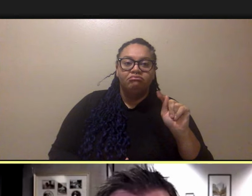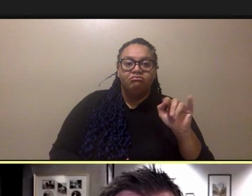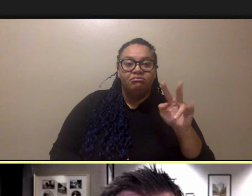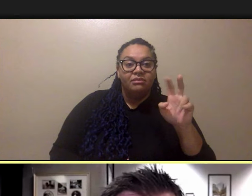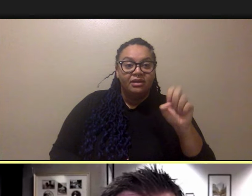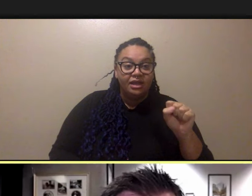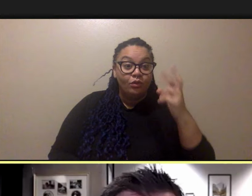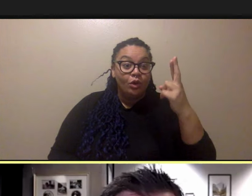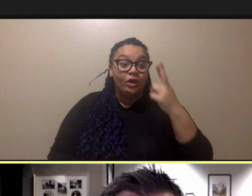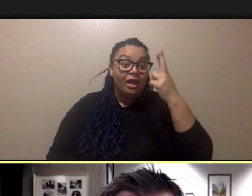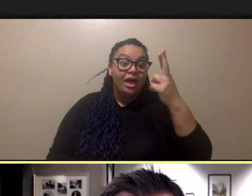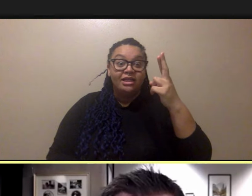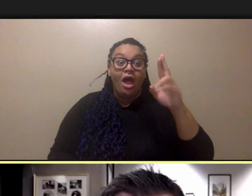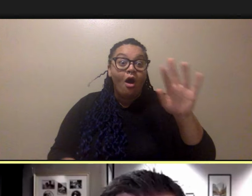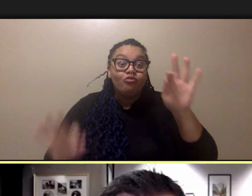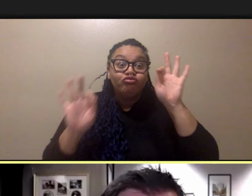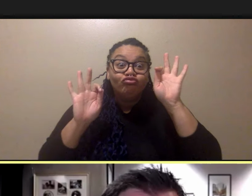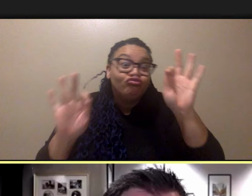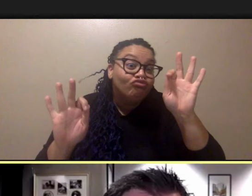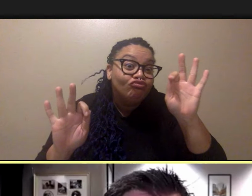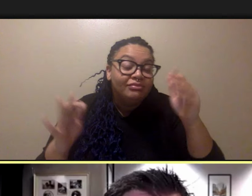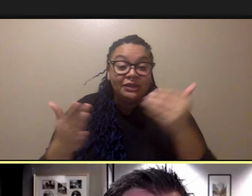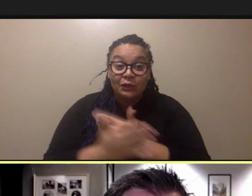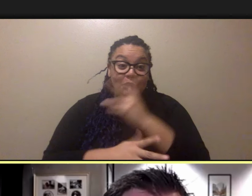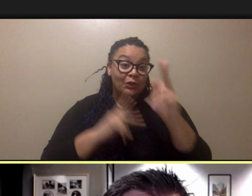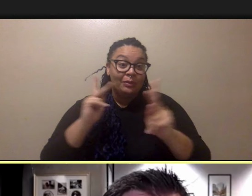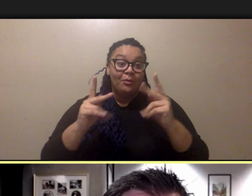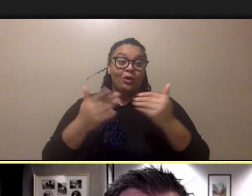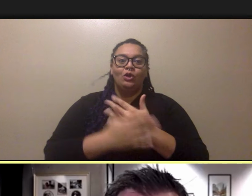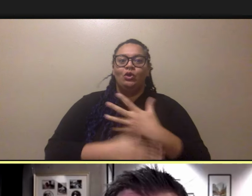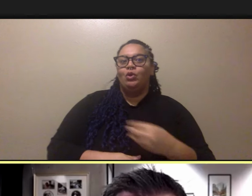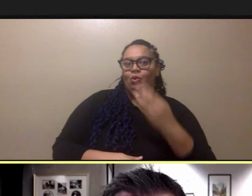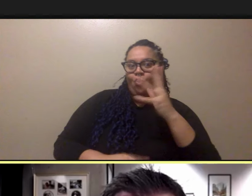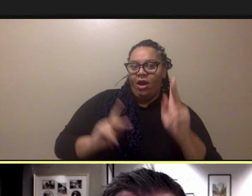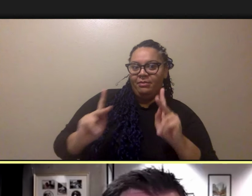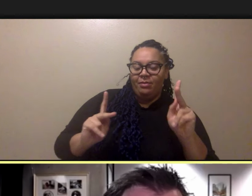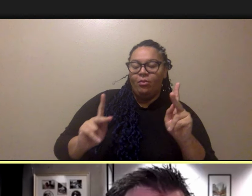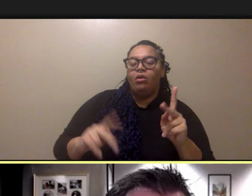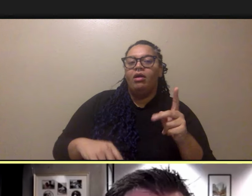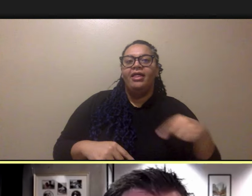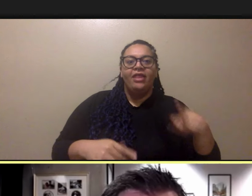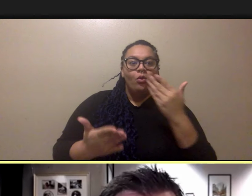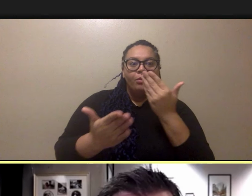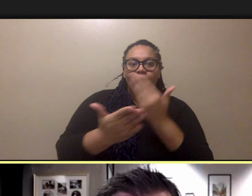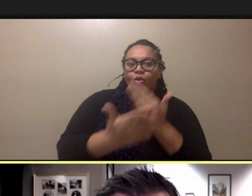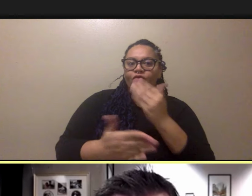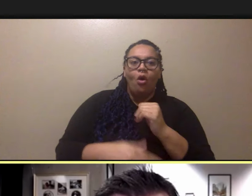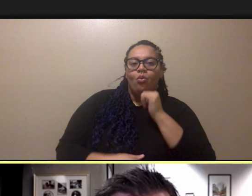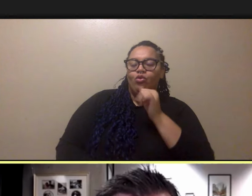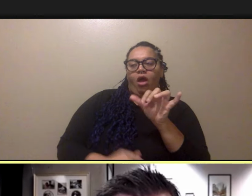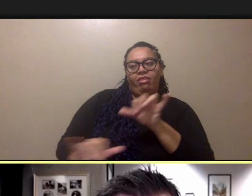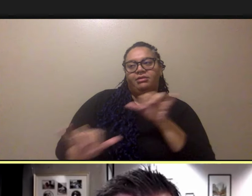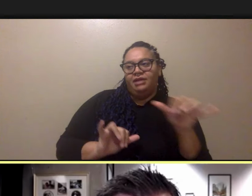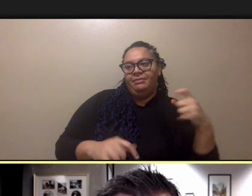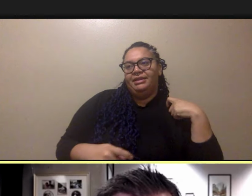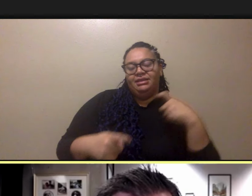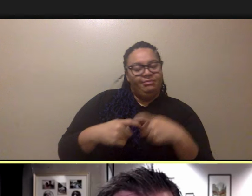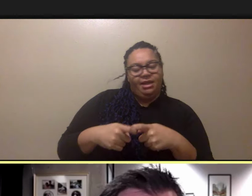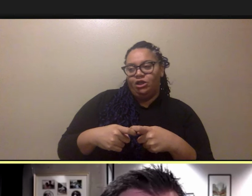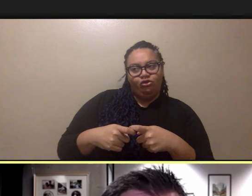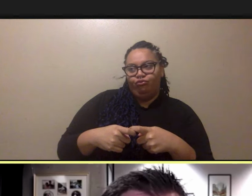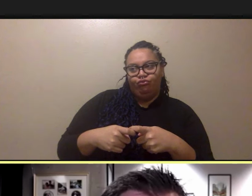awesome these new people, these new white people were. They would prove that they were not the same kind of white people like the Spanish